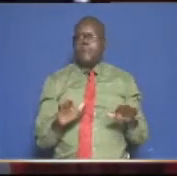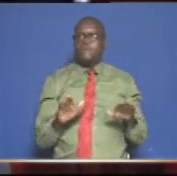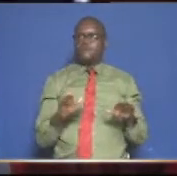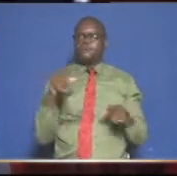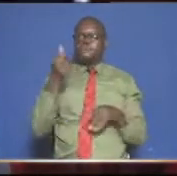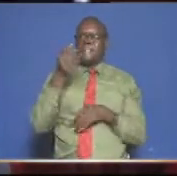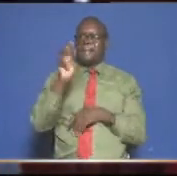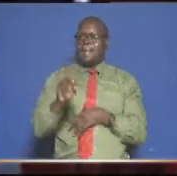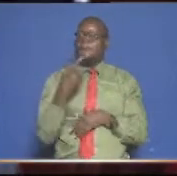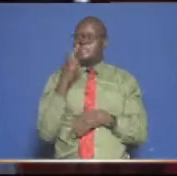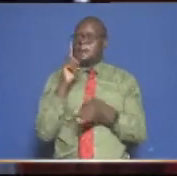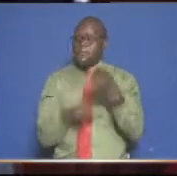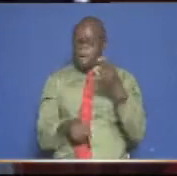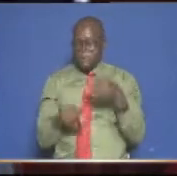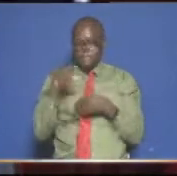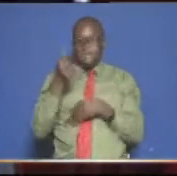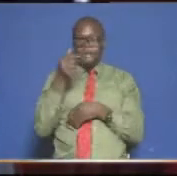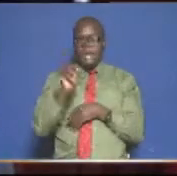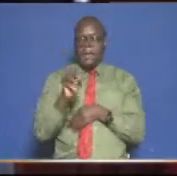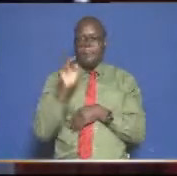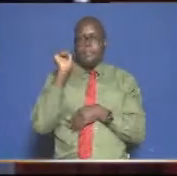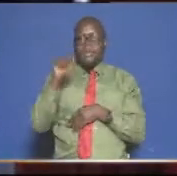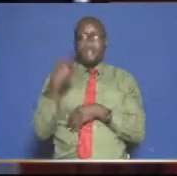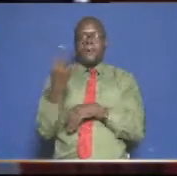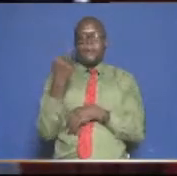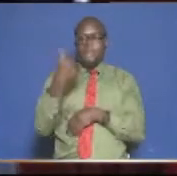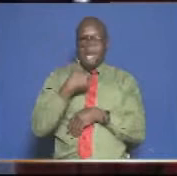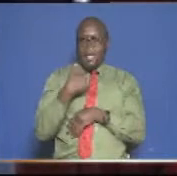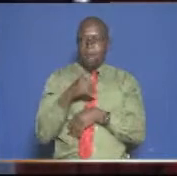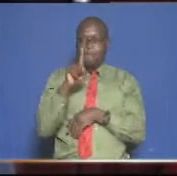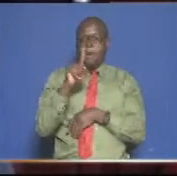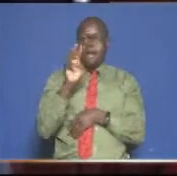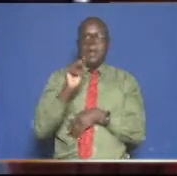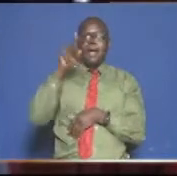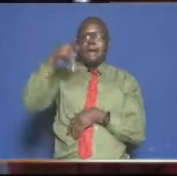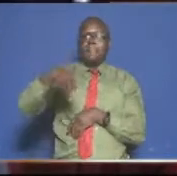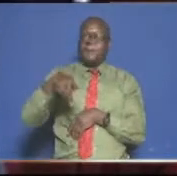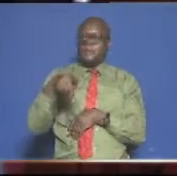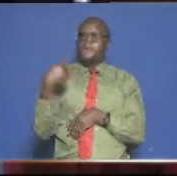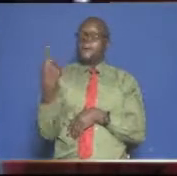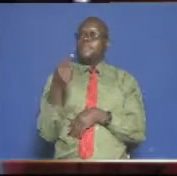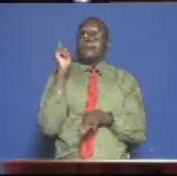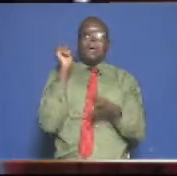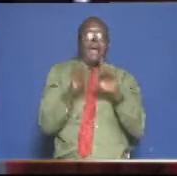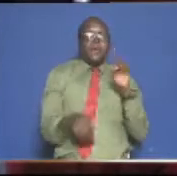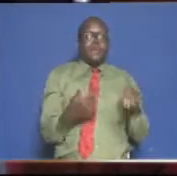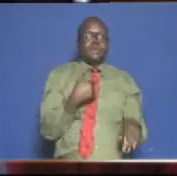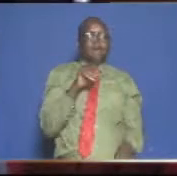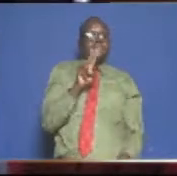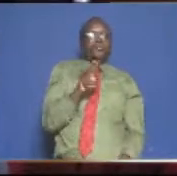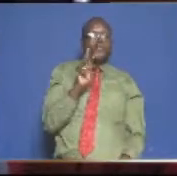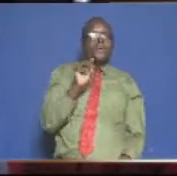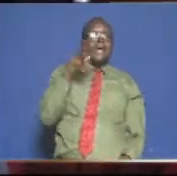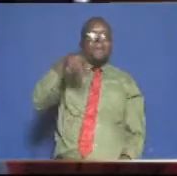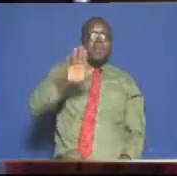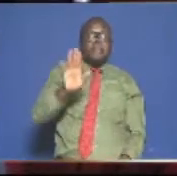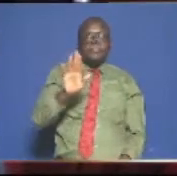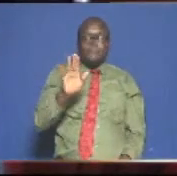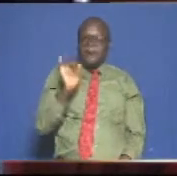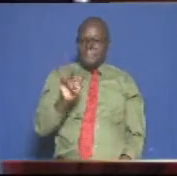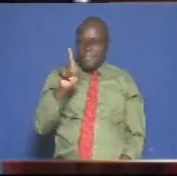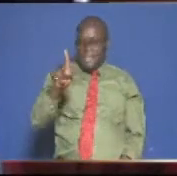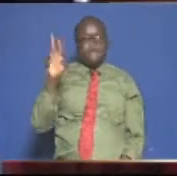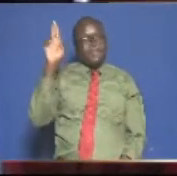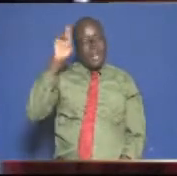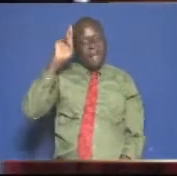people, he told them Game can only have one MP. He can only have two. And for that, I'll